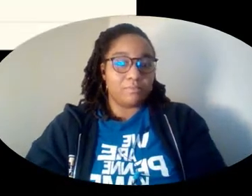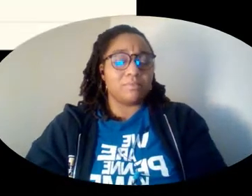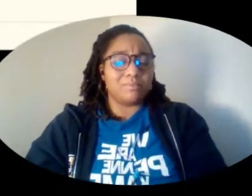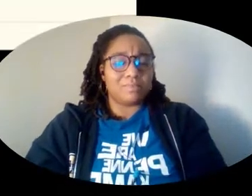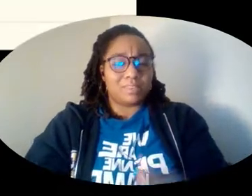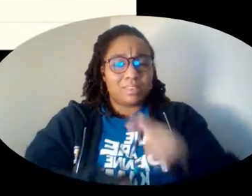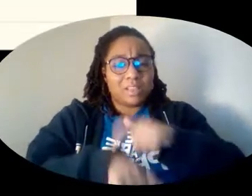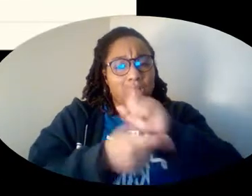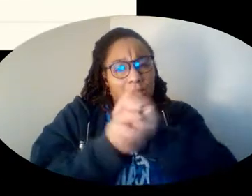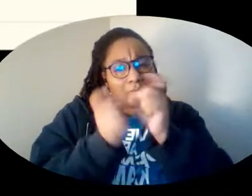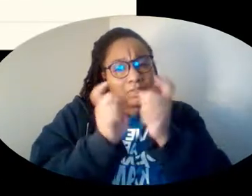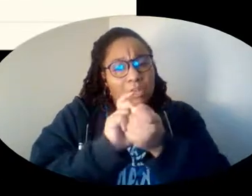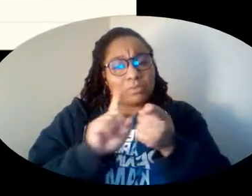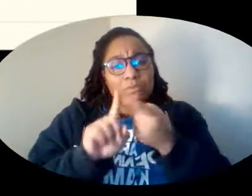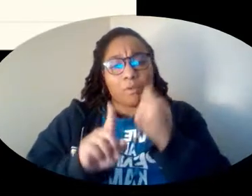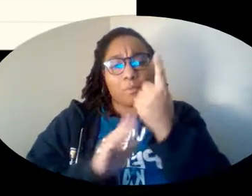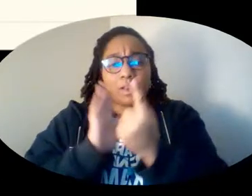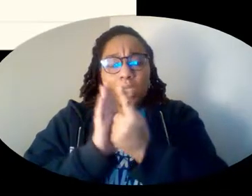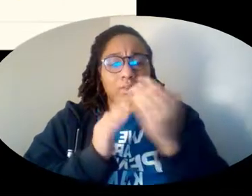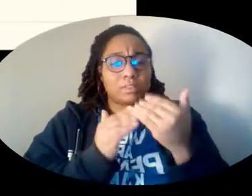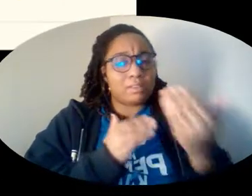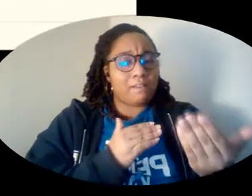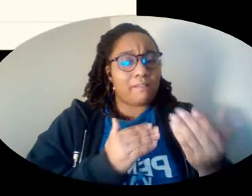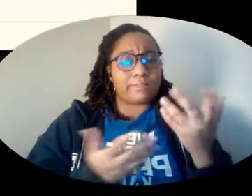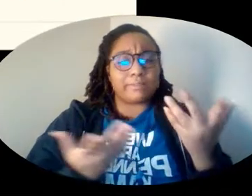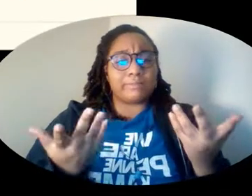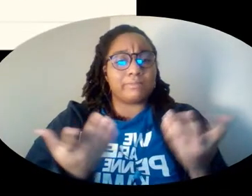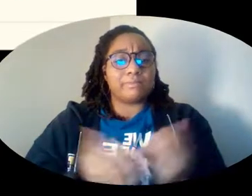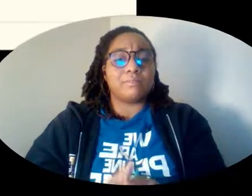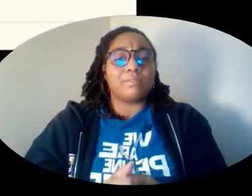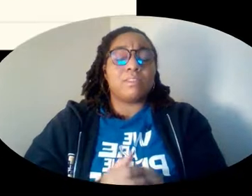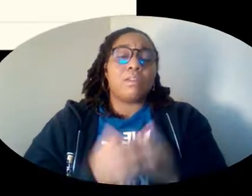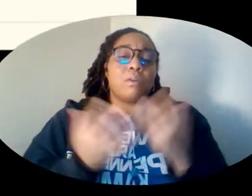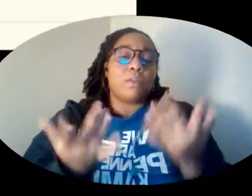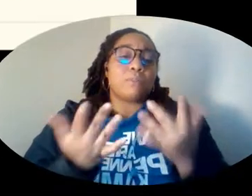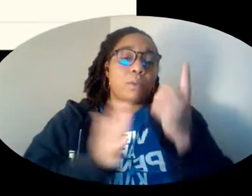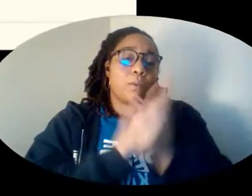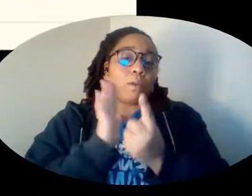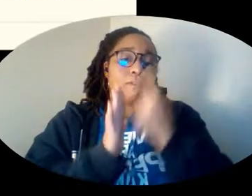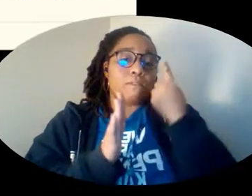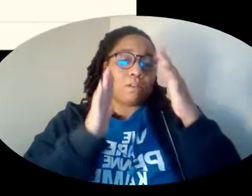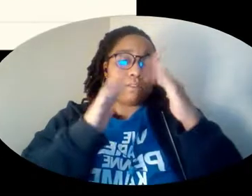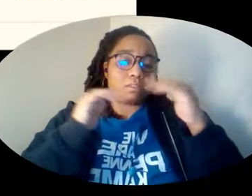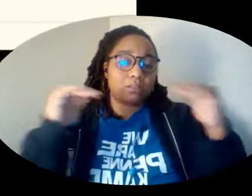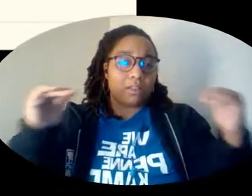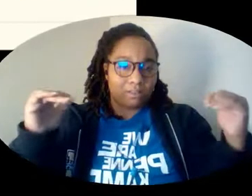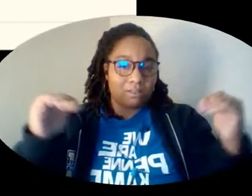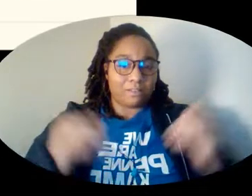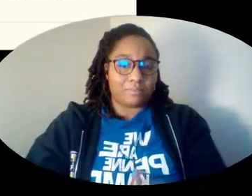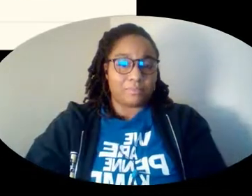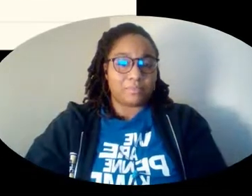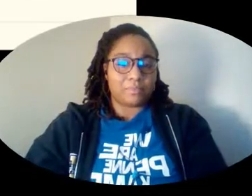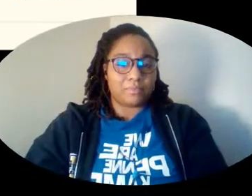How does time change from 1 hour to the next? We've got to wait 1 hour for the lasagna.